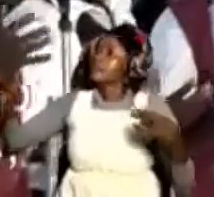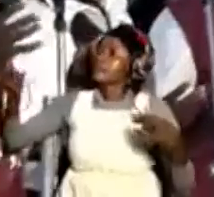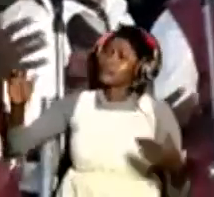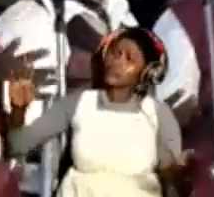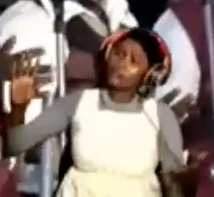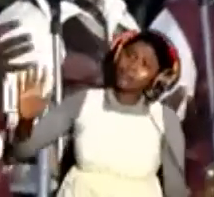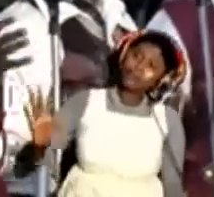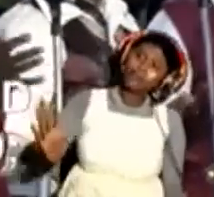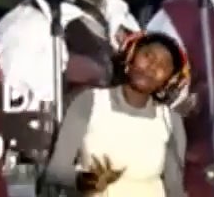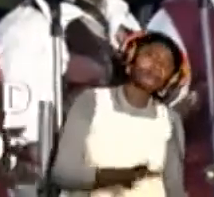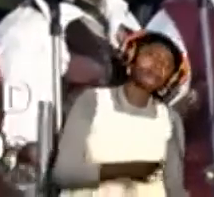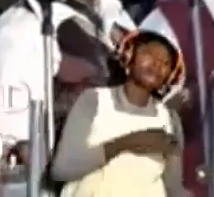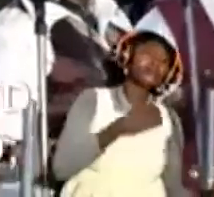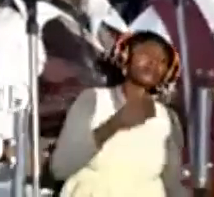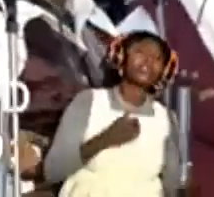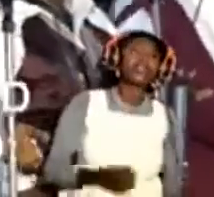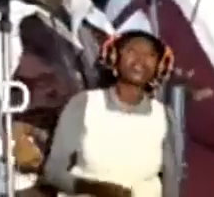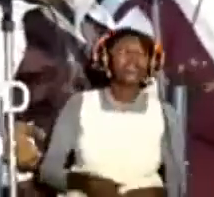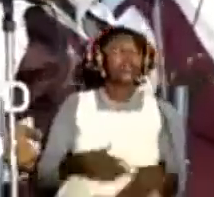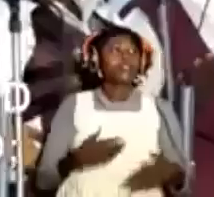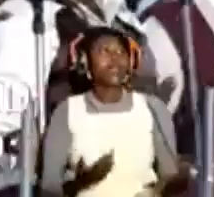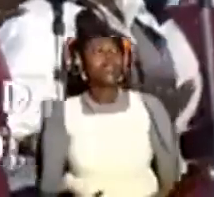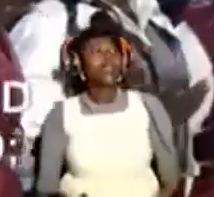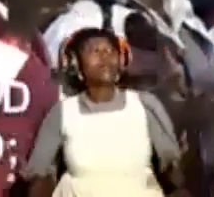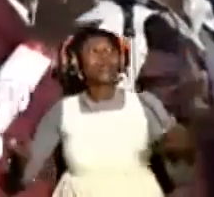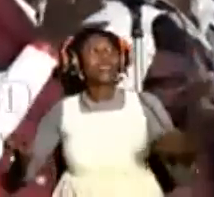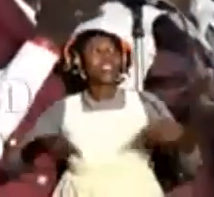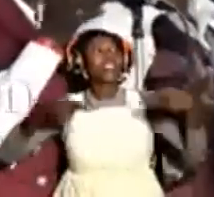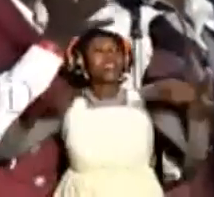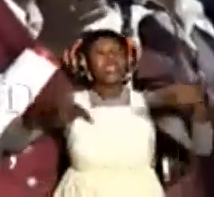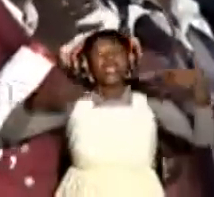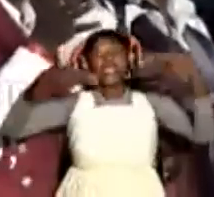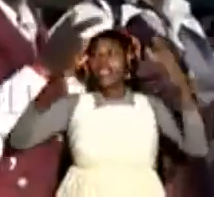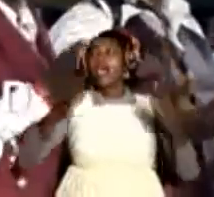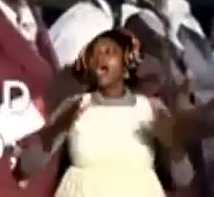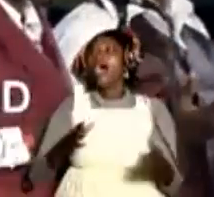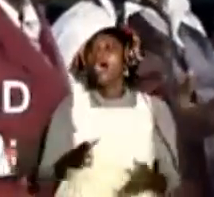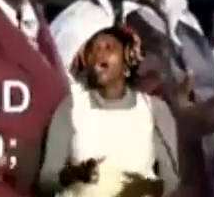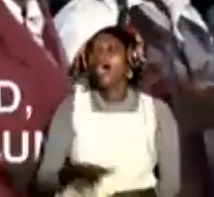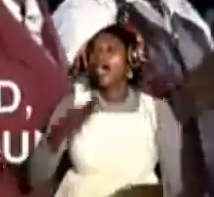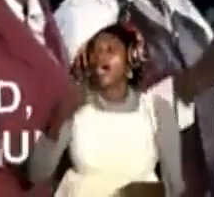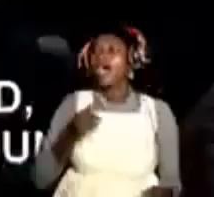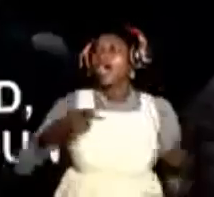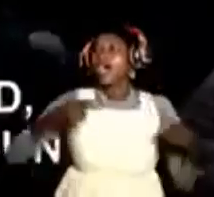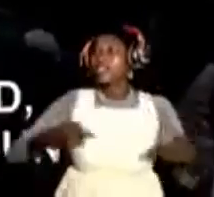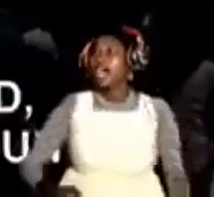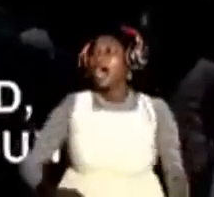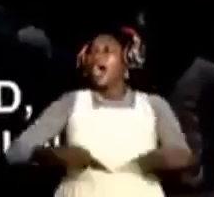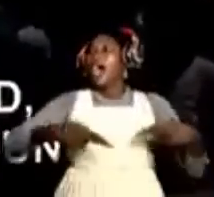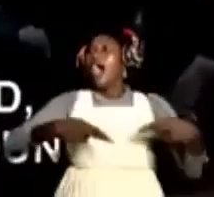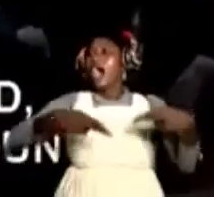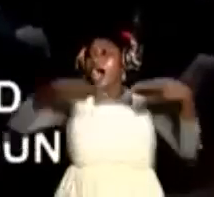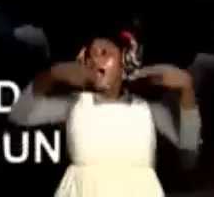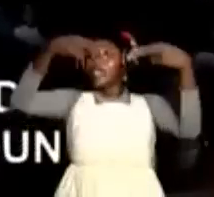For me, Lord, see, he being the God. Papa,